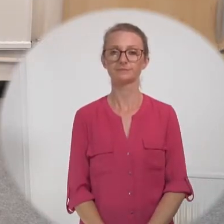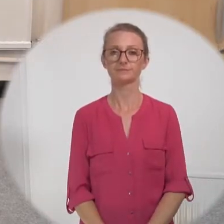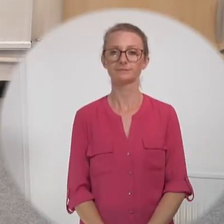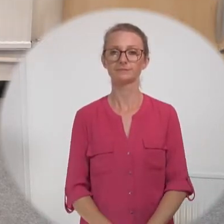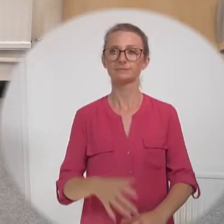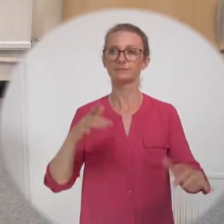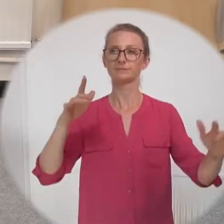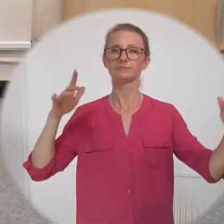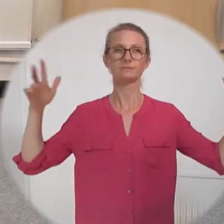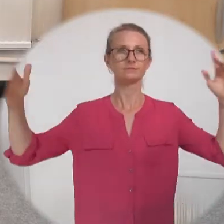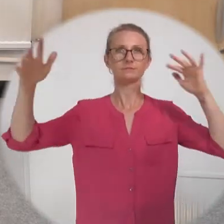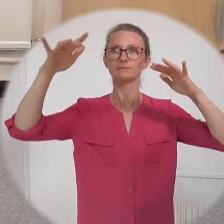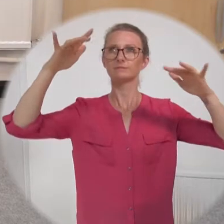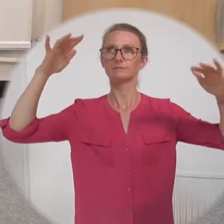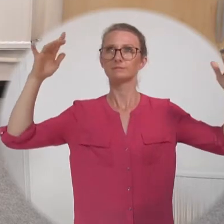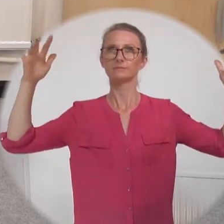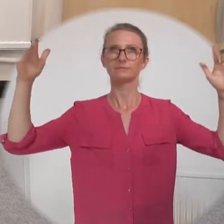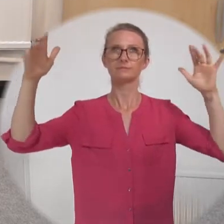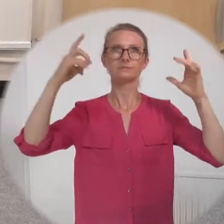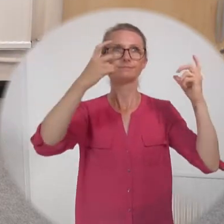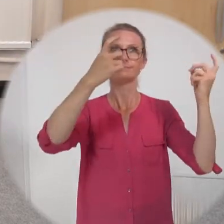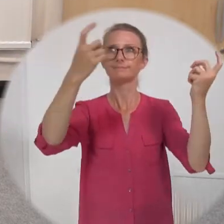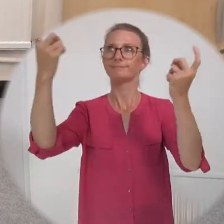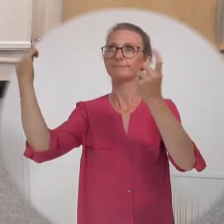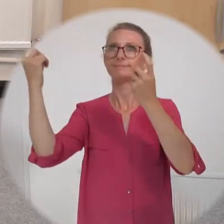aware of your surroundings.